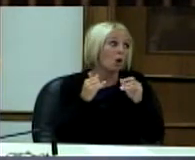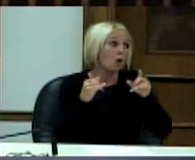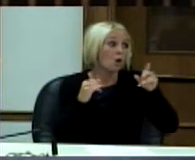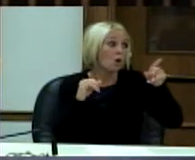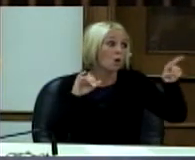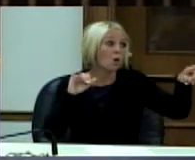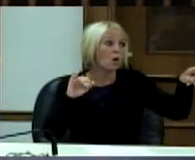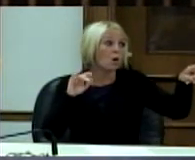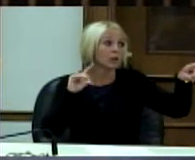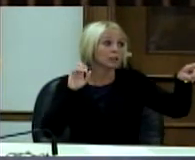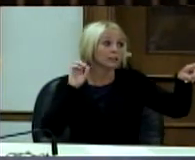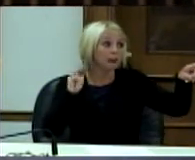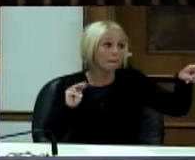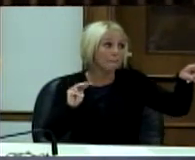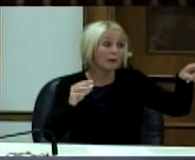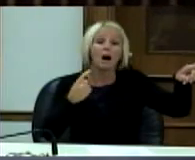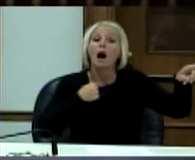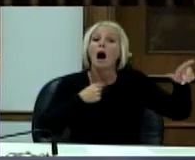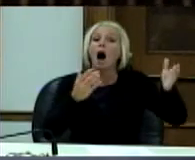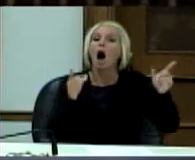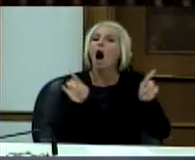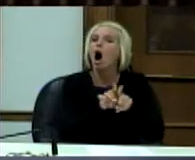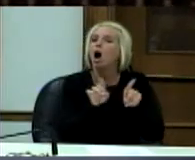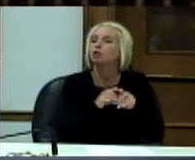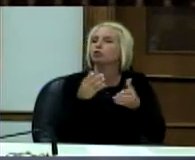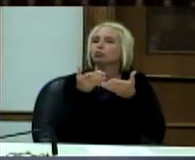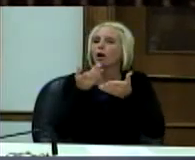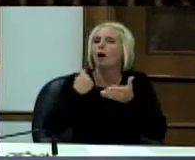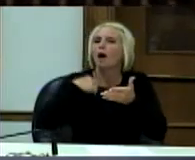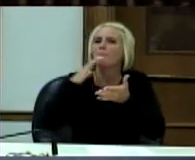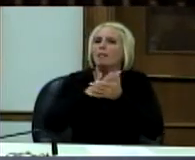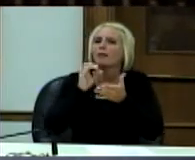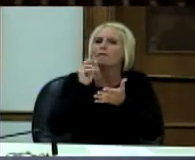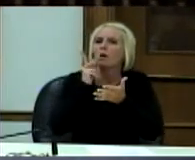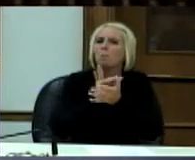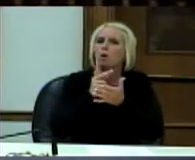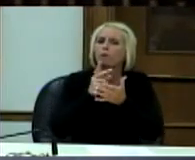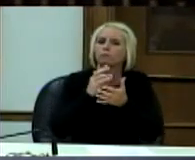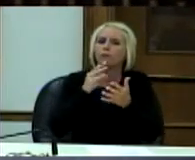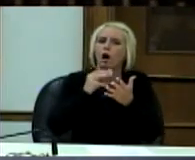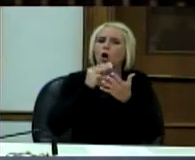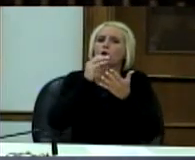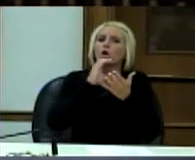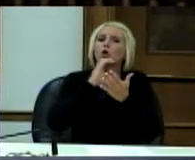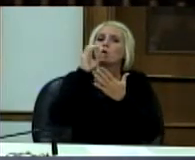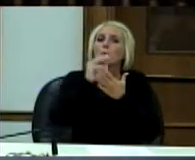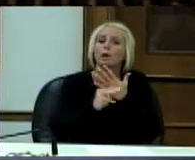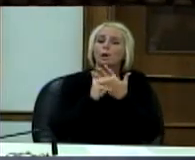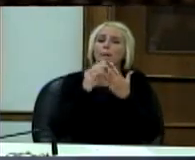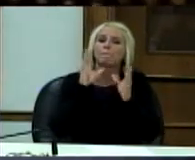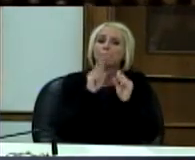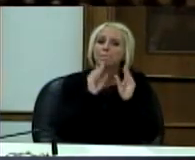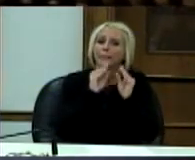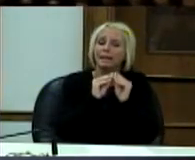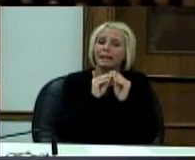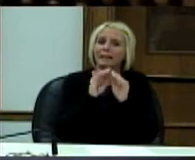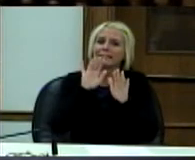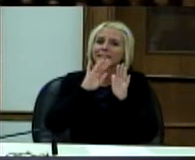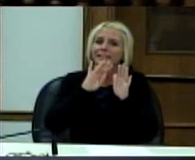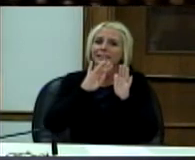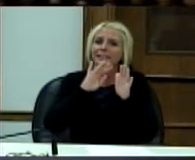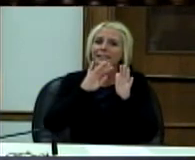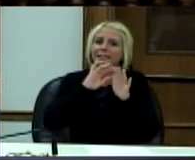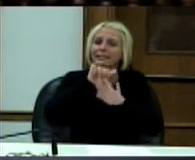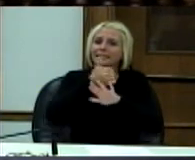And I would also suggest that, as I believe approved at our curriculum committee meeting, that we have a meeting scheduled